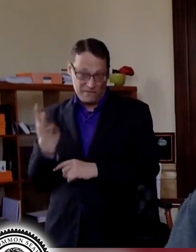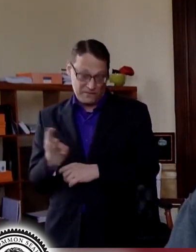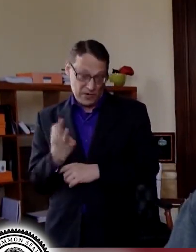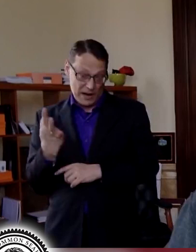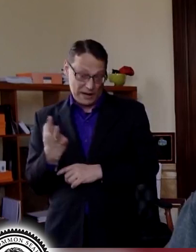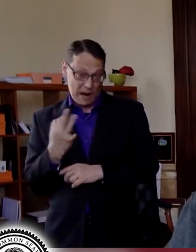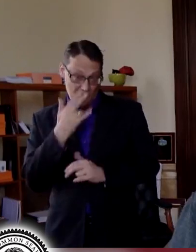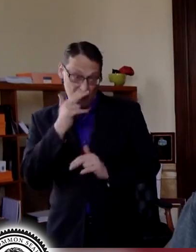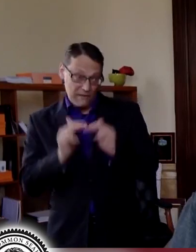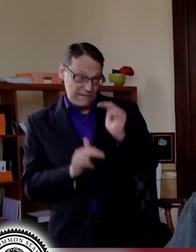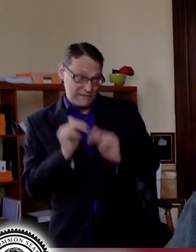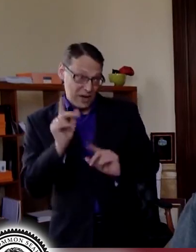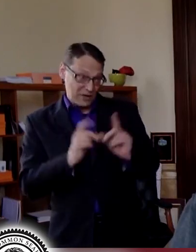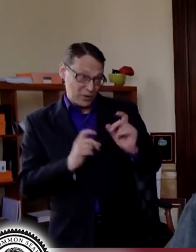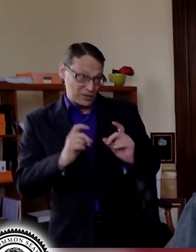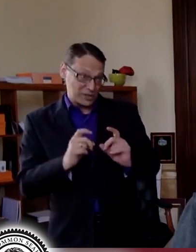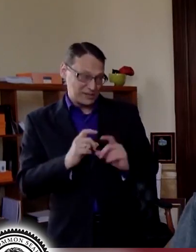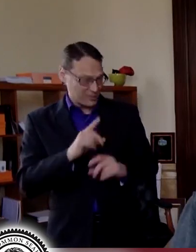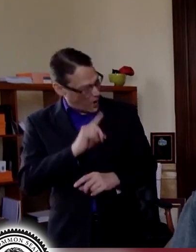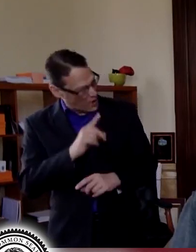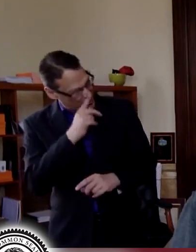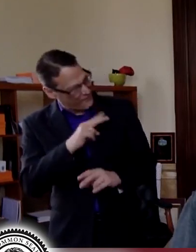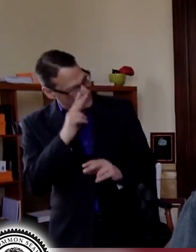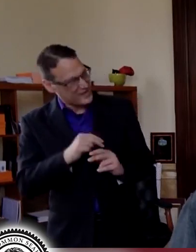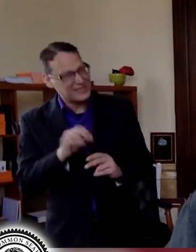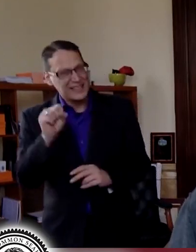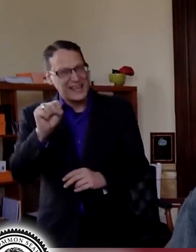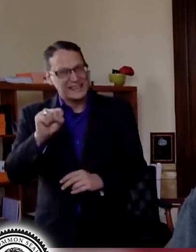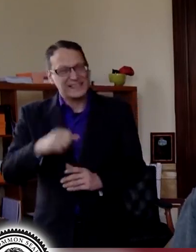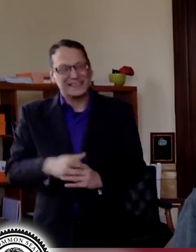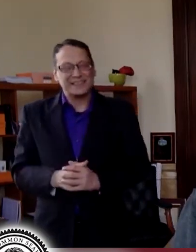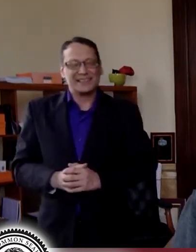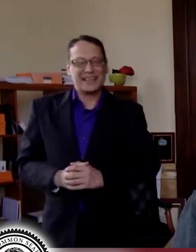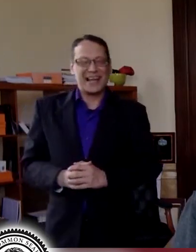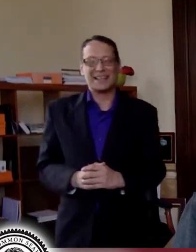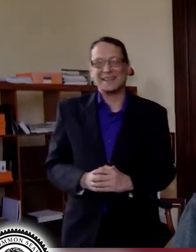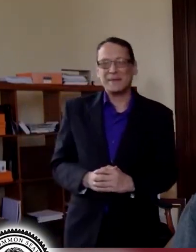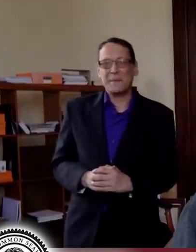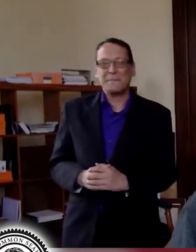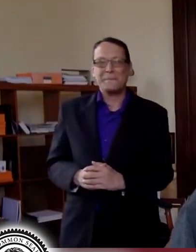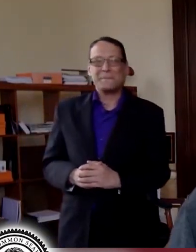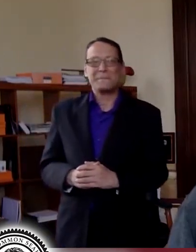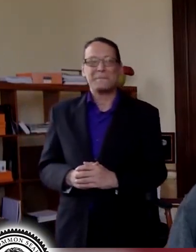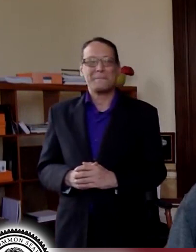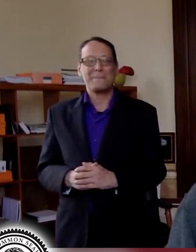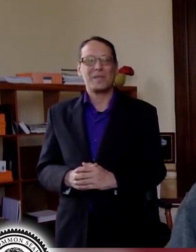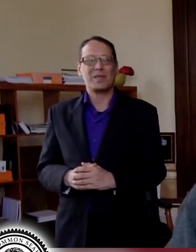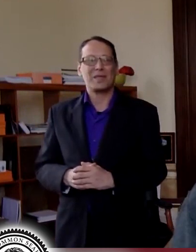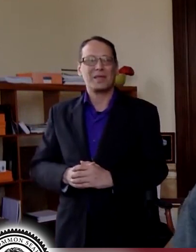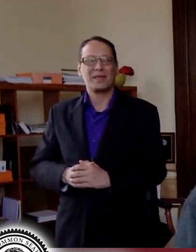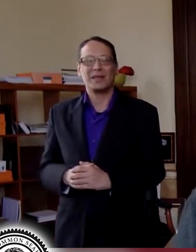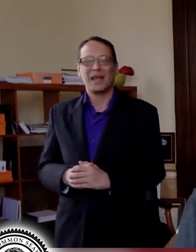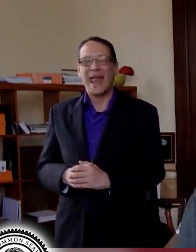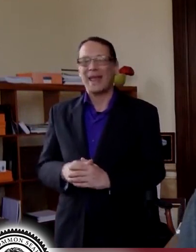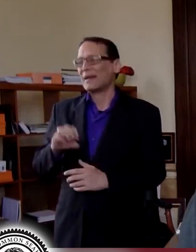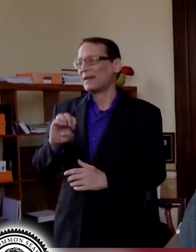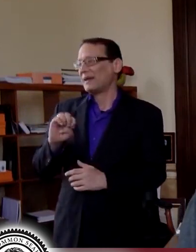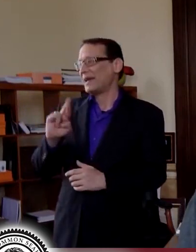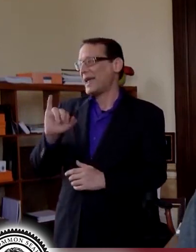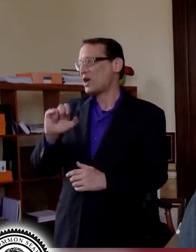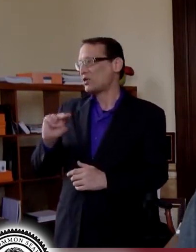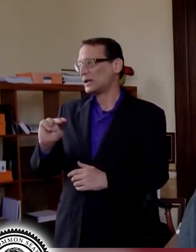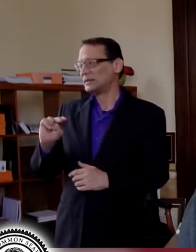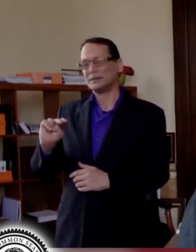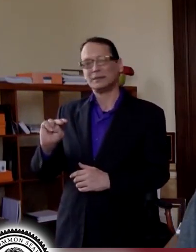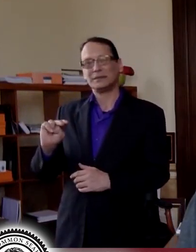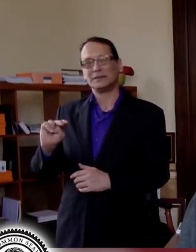be a fun question? Are there fun questions? Yeah, let's have one. Good fun There's question. a fun question. This is from the very beginning. Aaron is